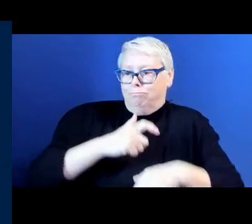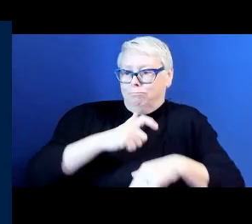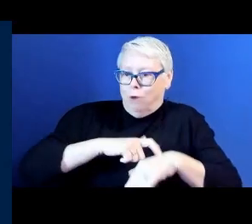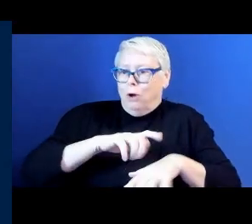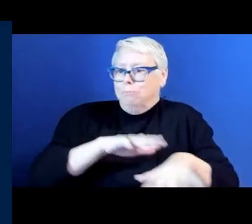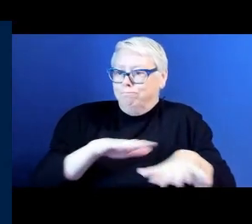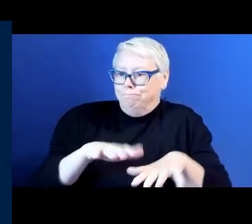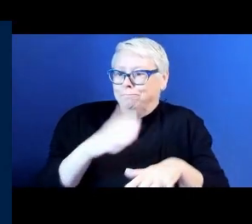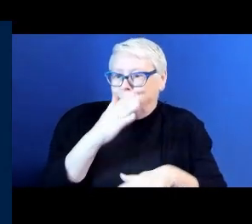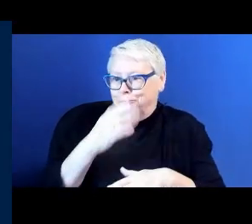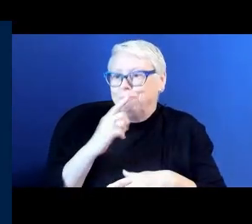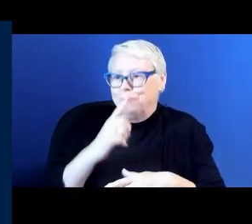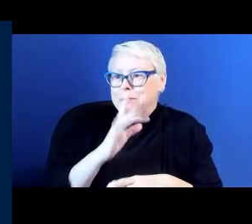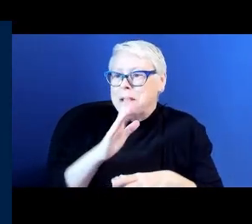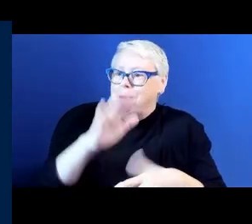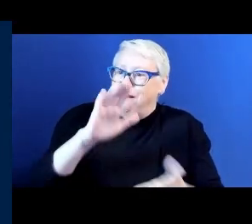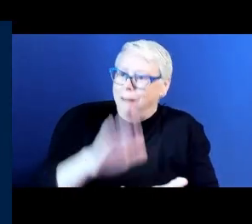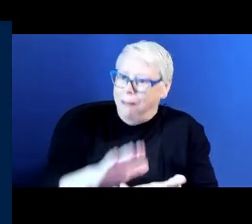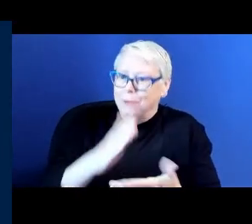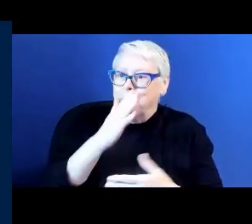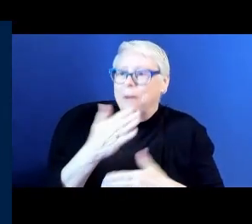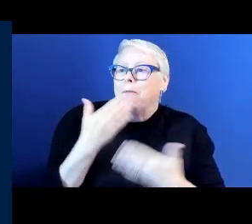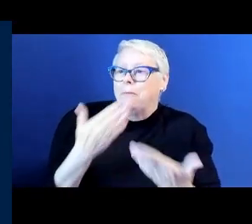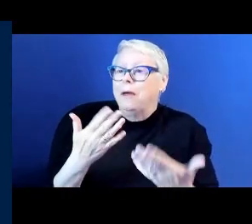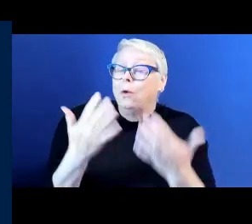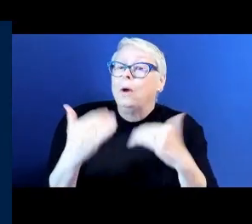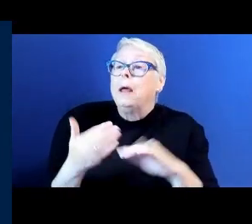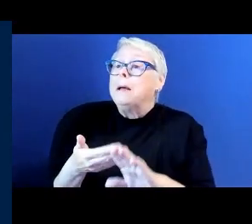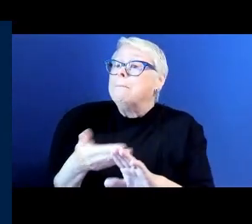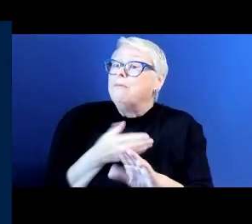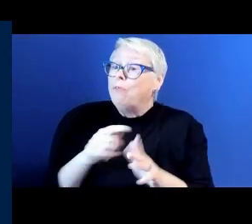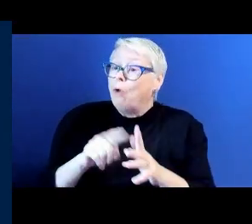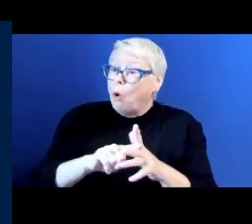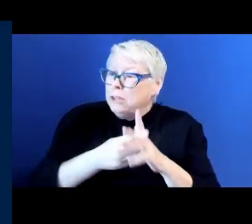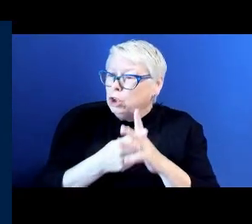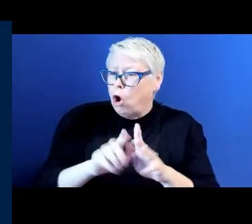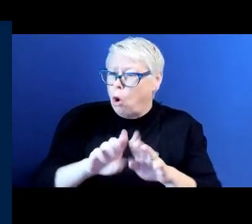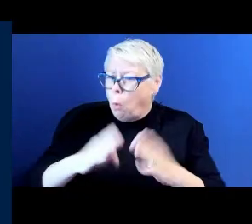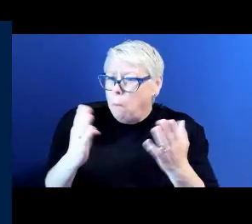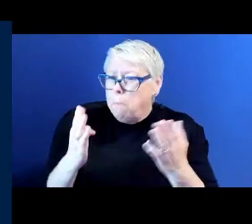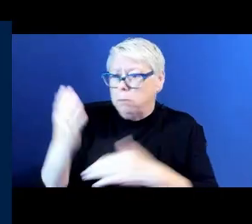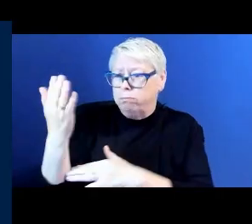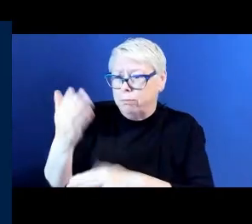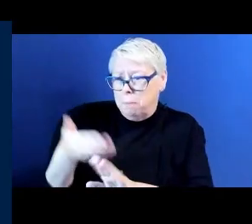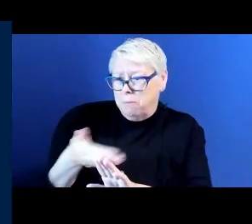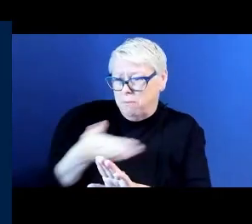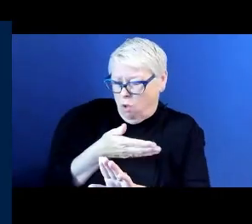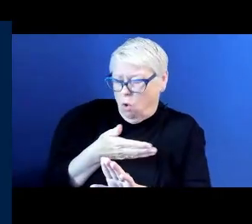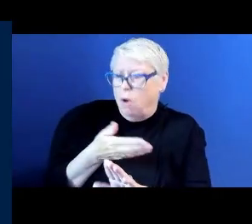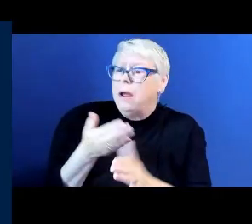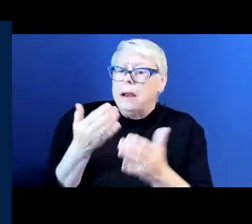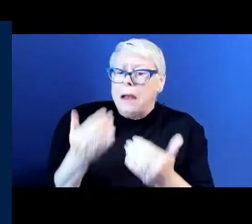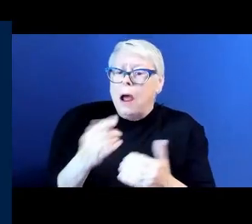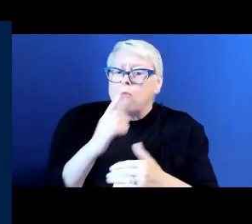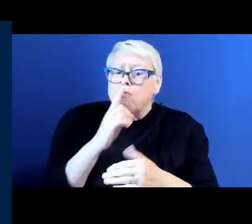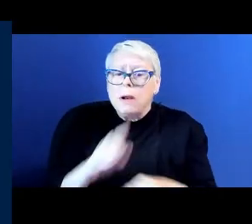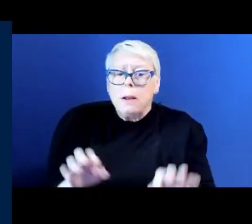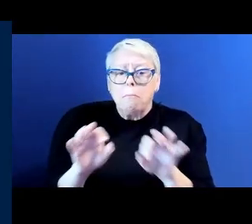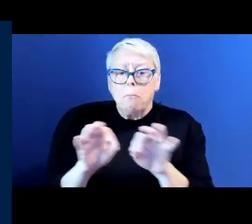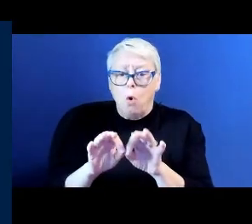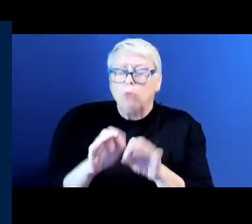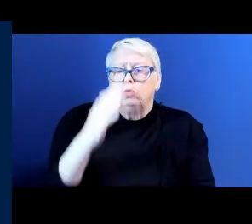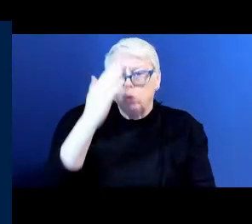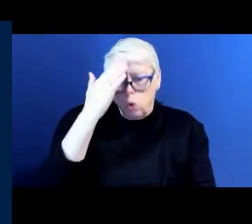One important thing before we move on with today's presentation. Let's approach the content in today's workshop knowing